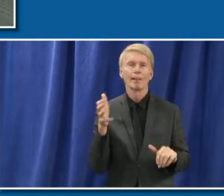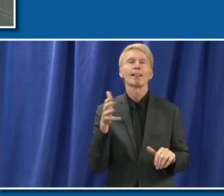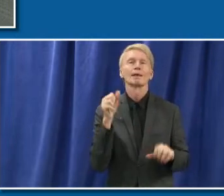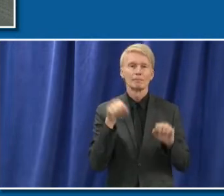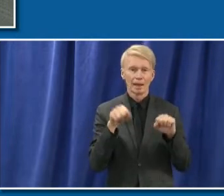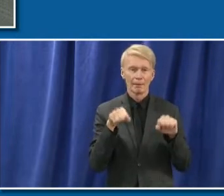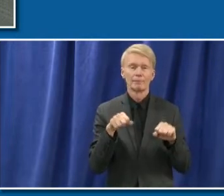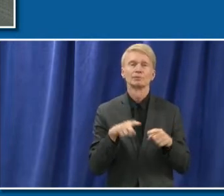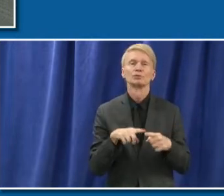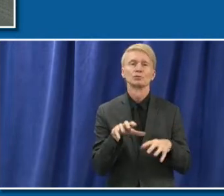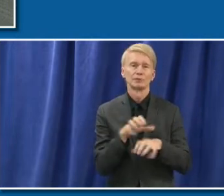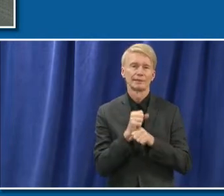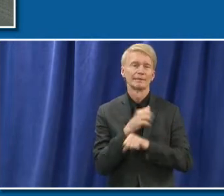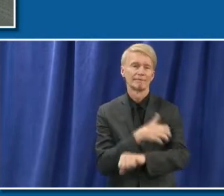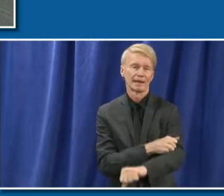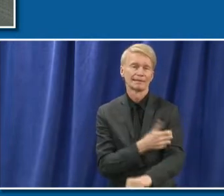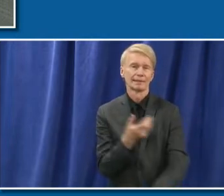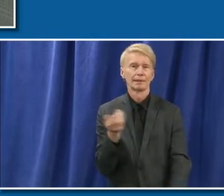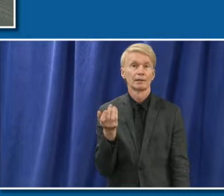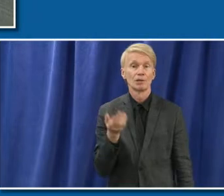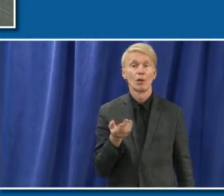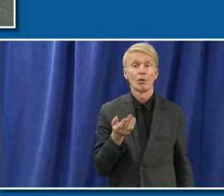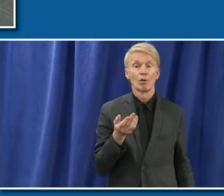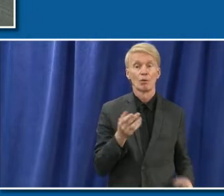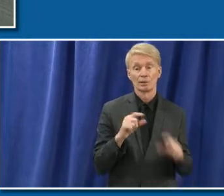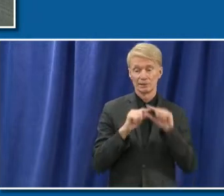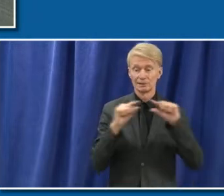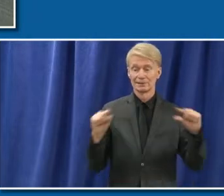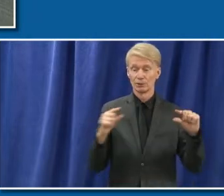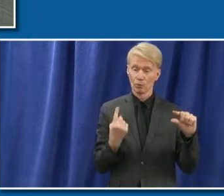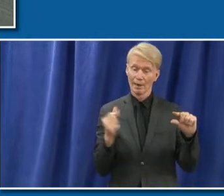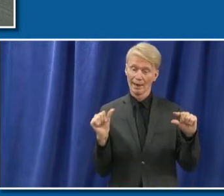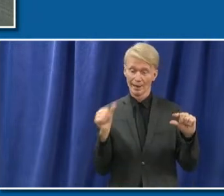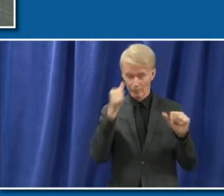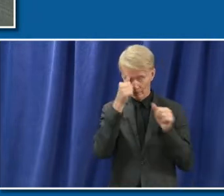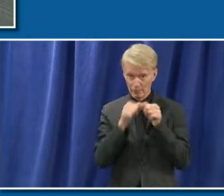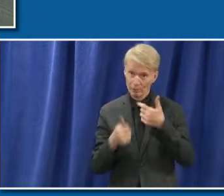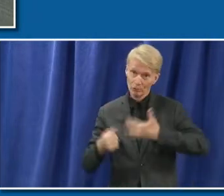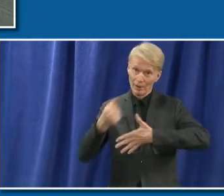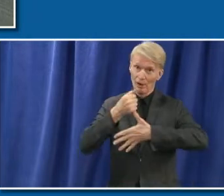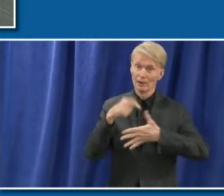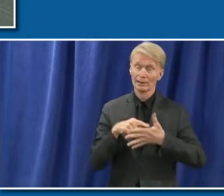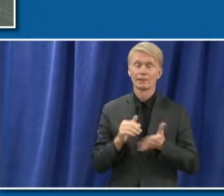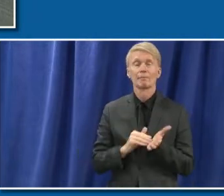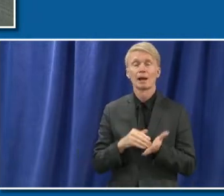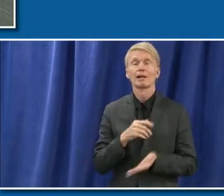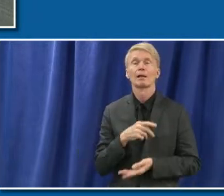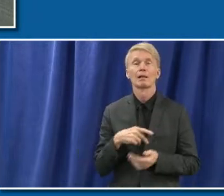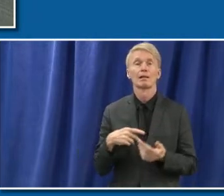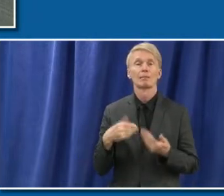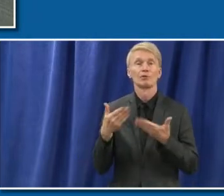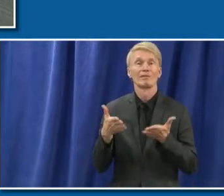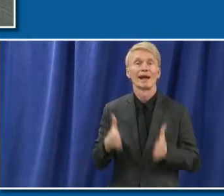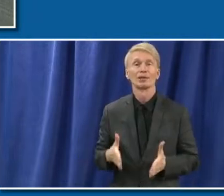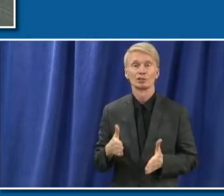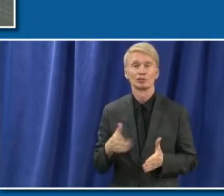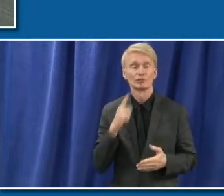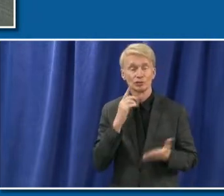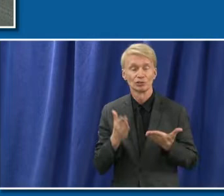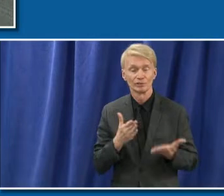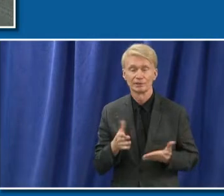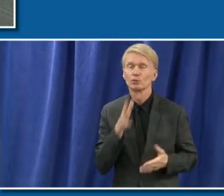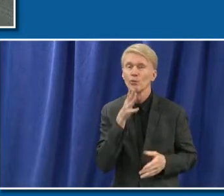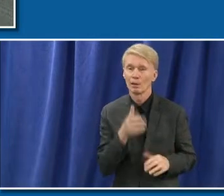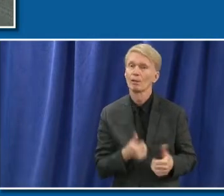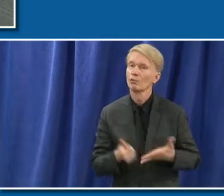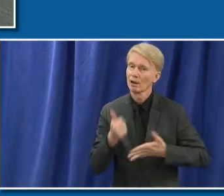vaccine. But to your specific question, yes, as part of Tier Group 1A, our medical providers will be prioritized to receive